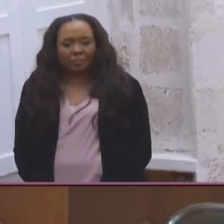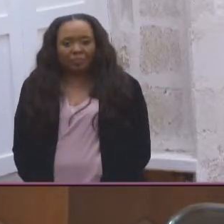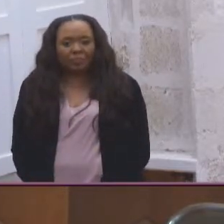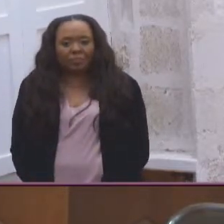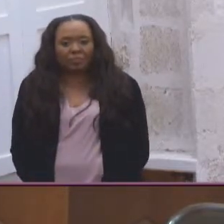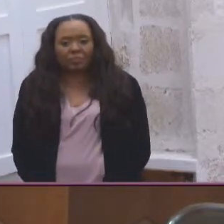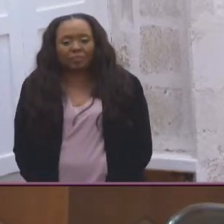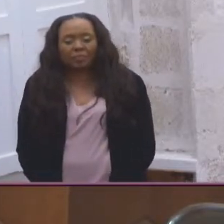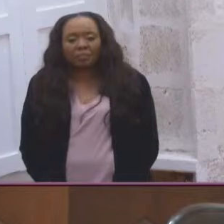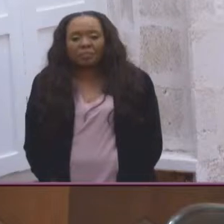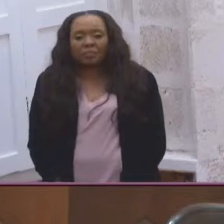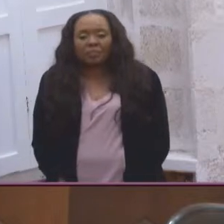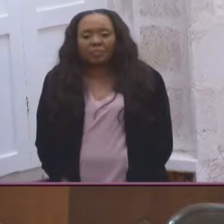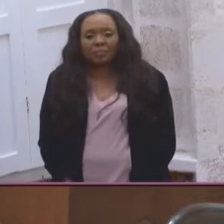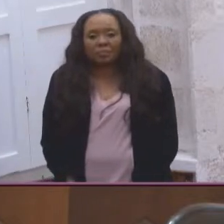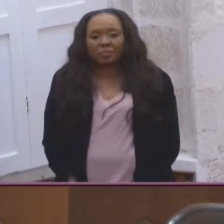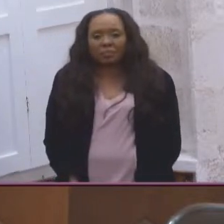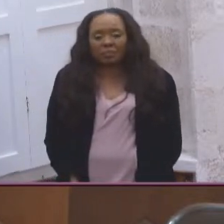reality,